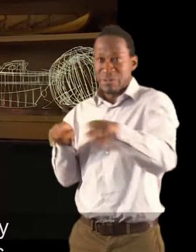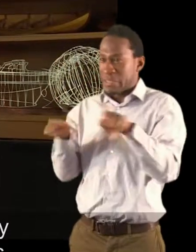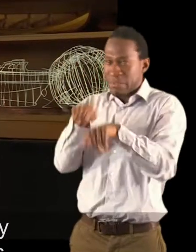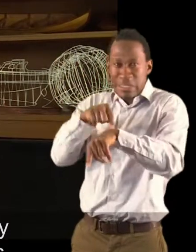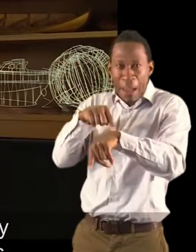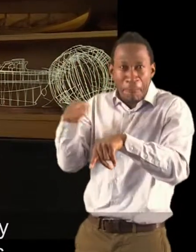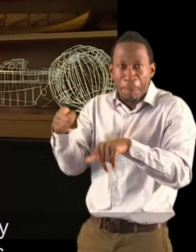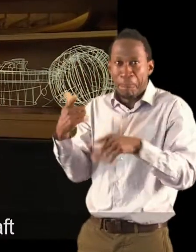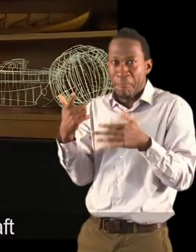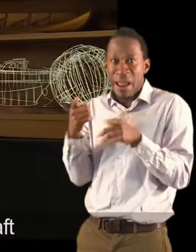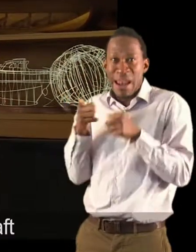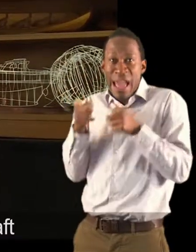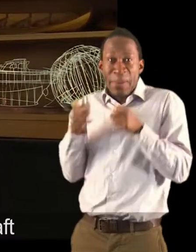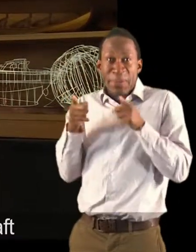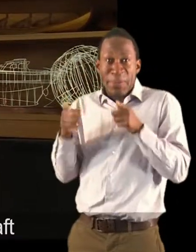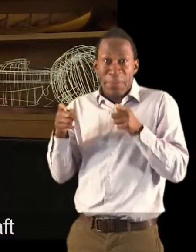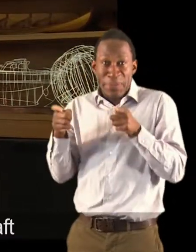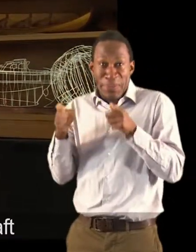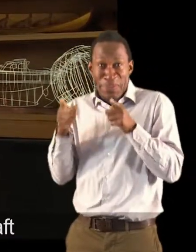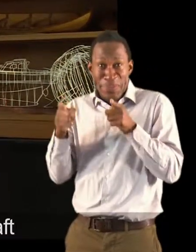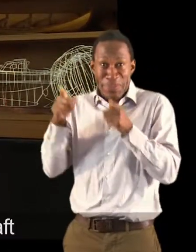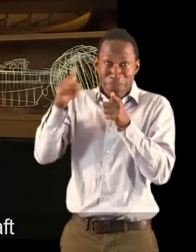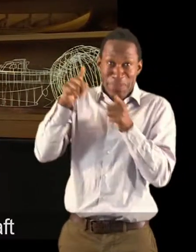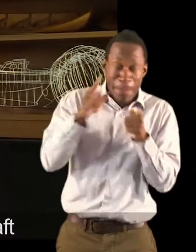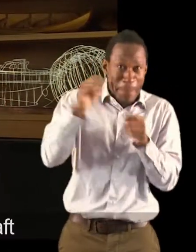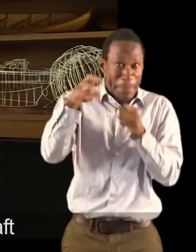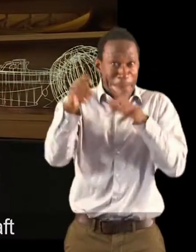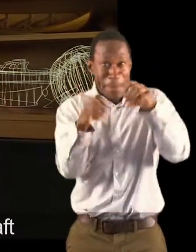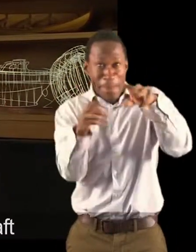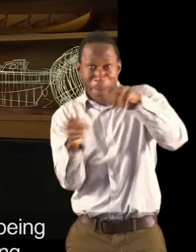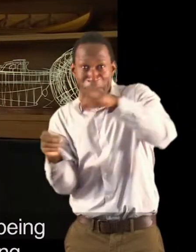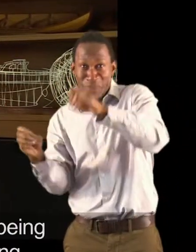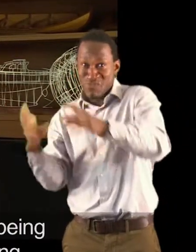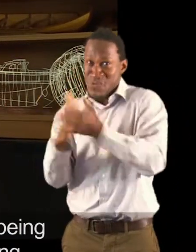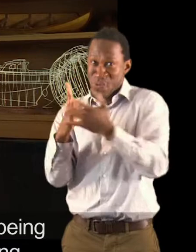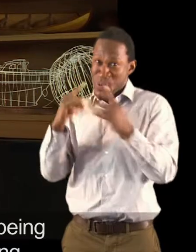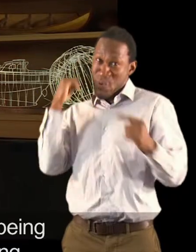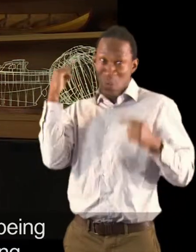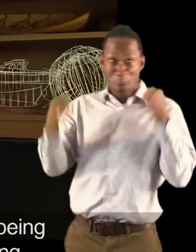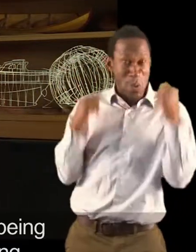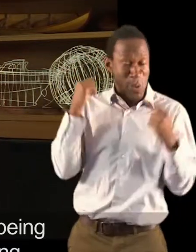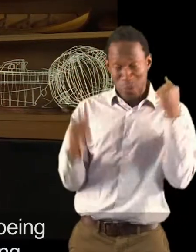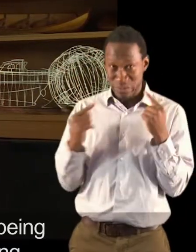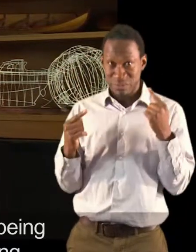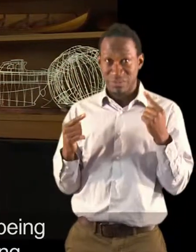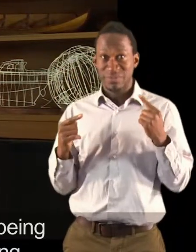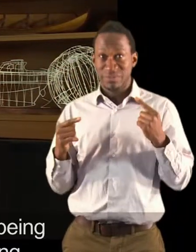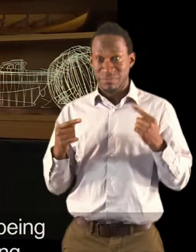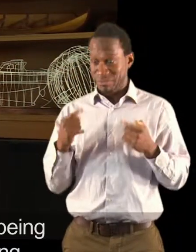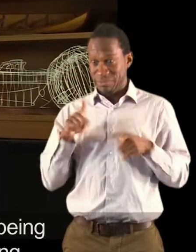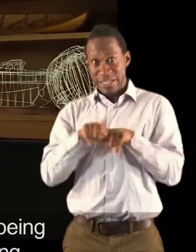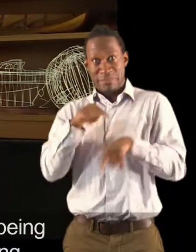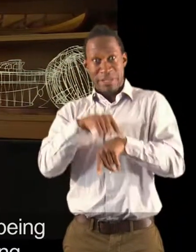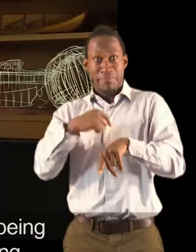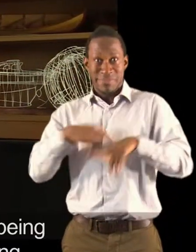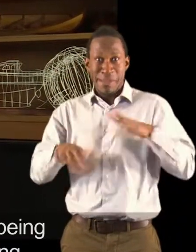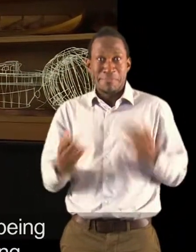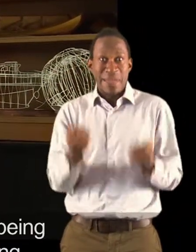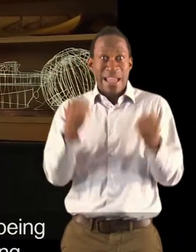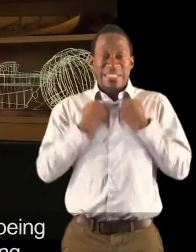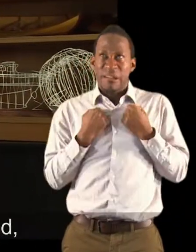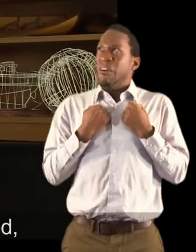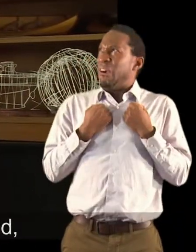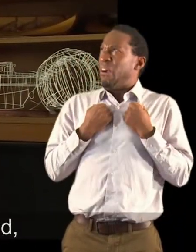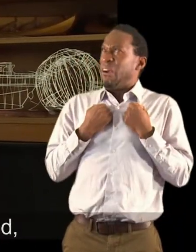few seconds. You know, the roar of both aircraft with the cannon shells being fired and then